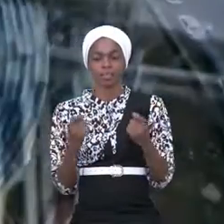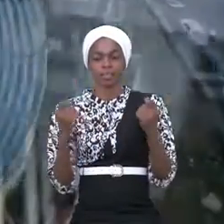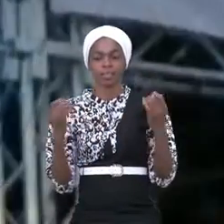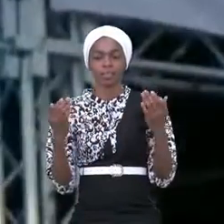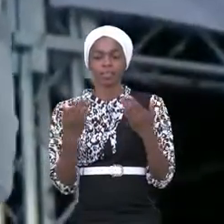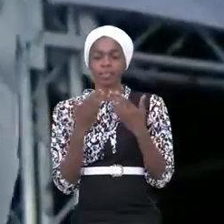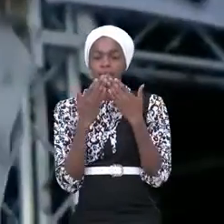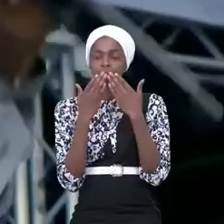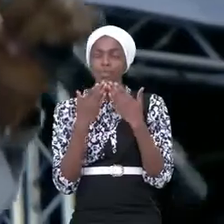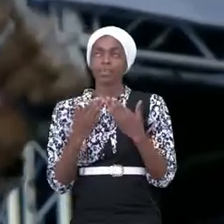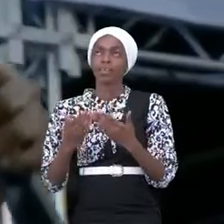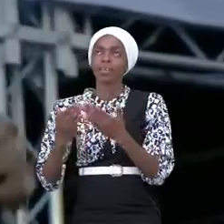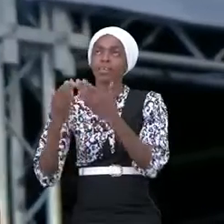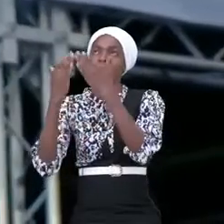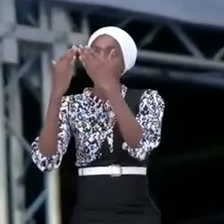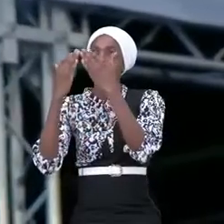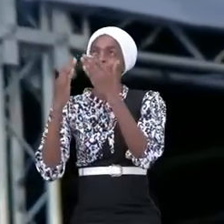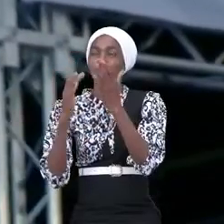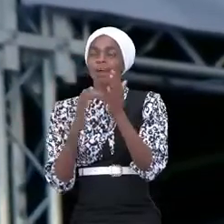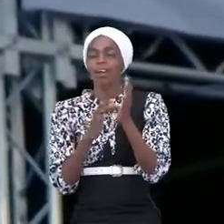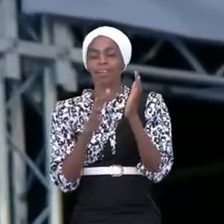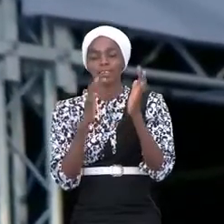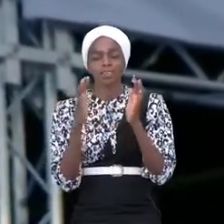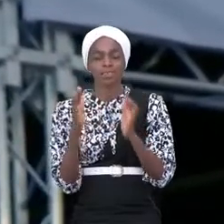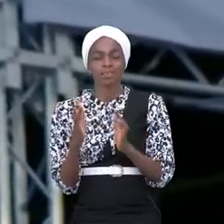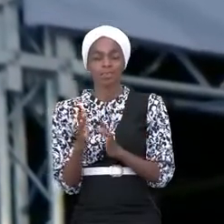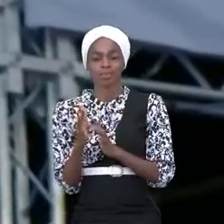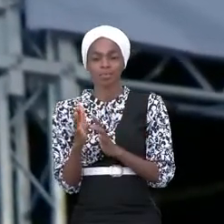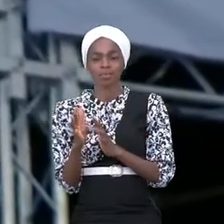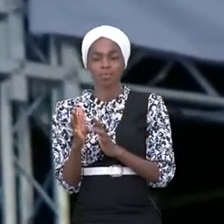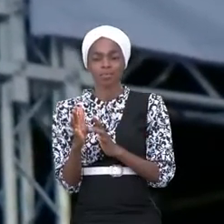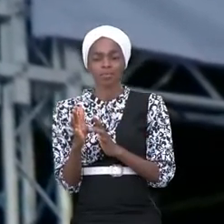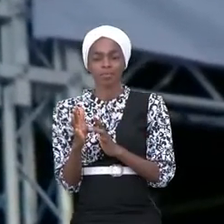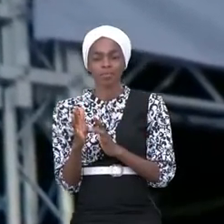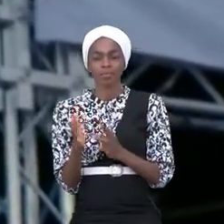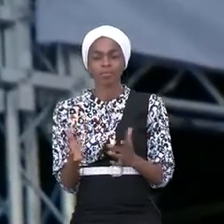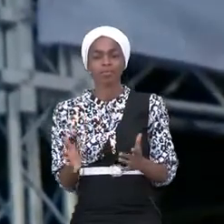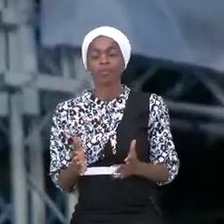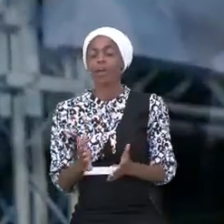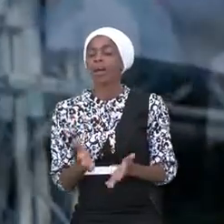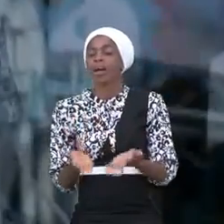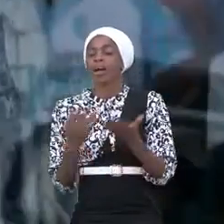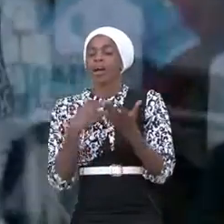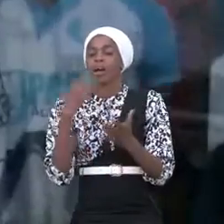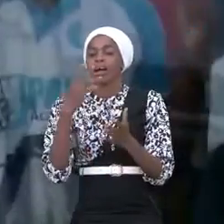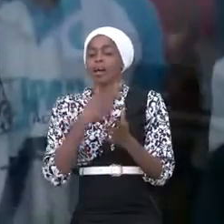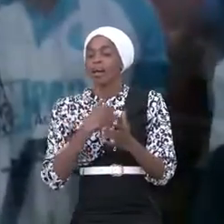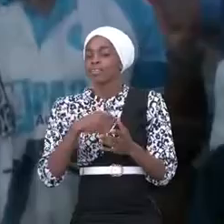Lift your voice and thank.